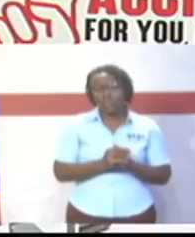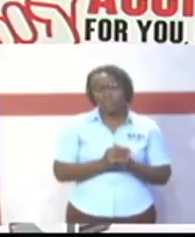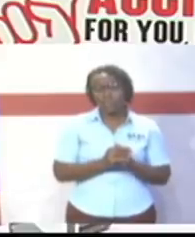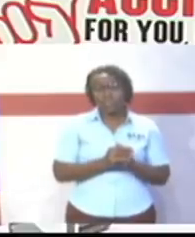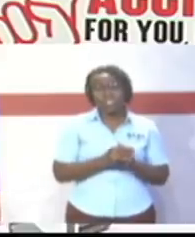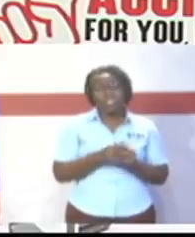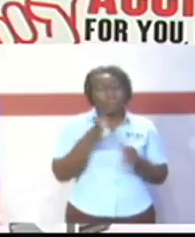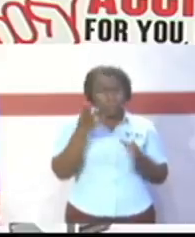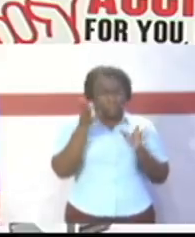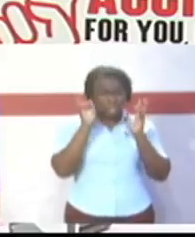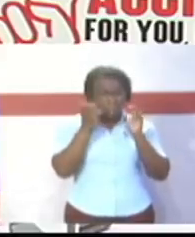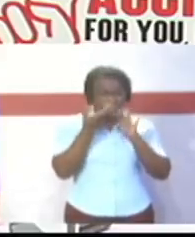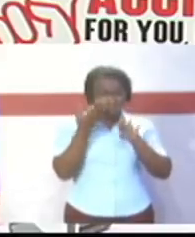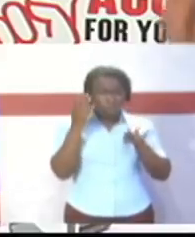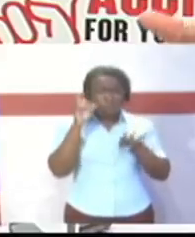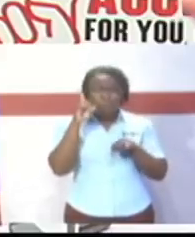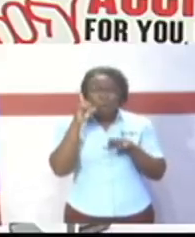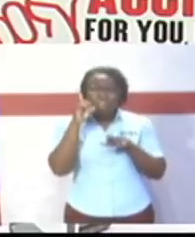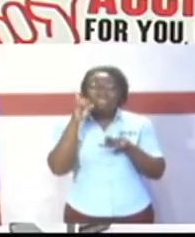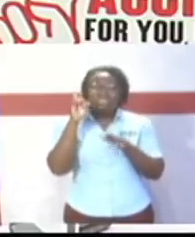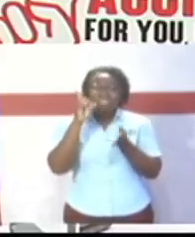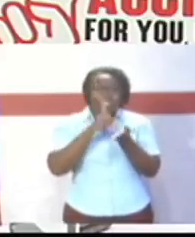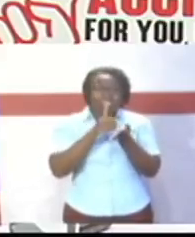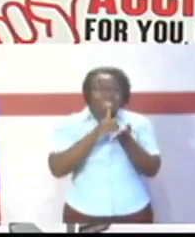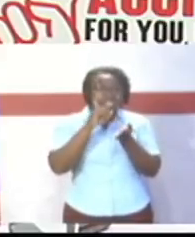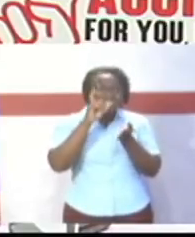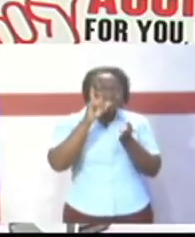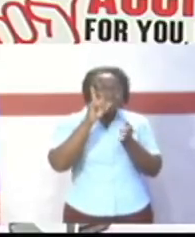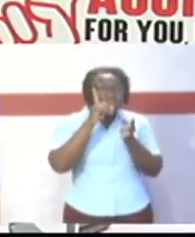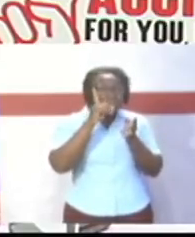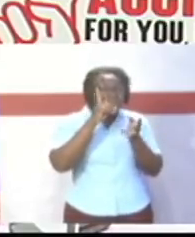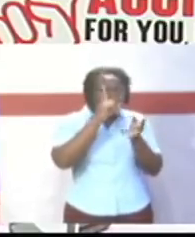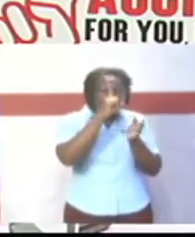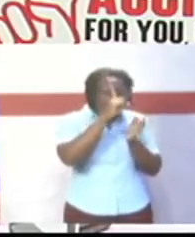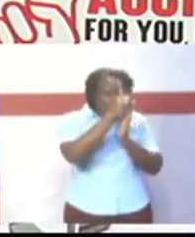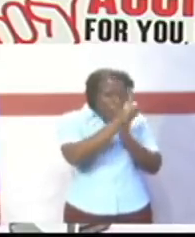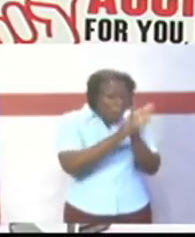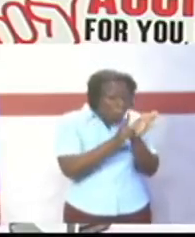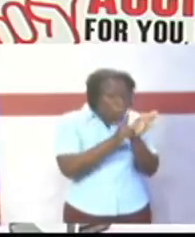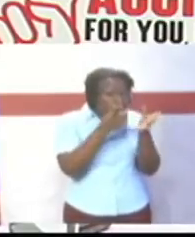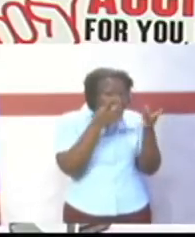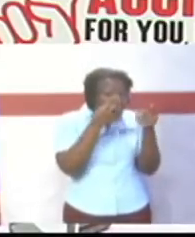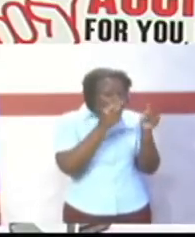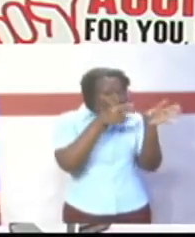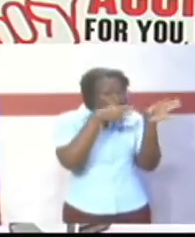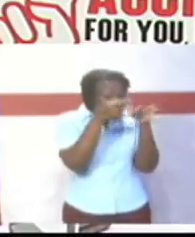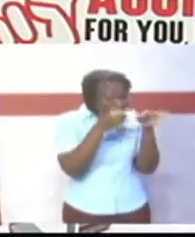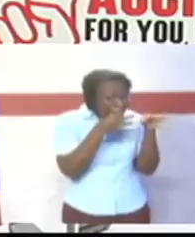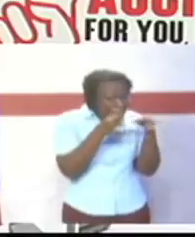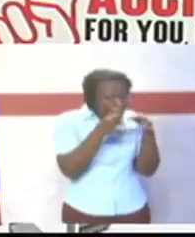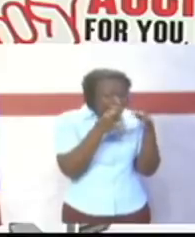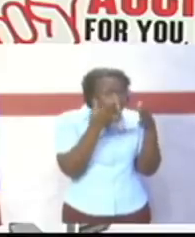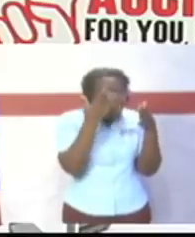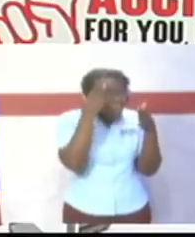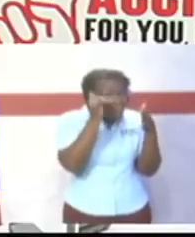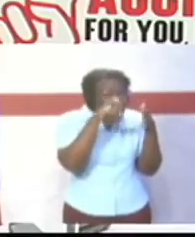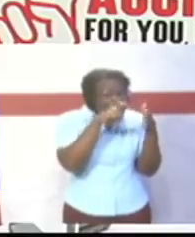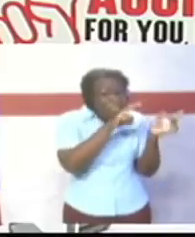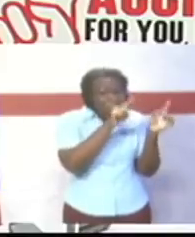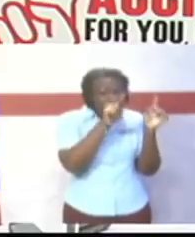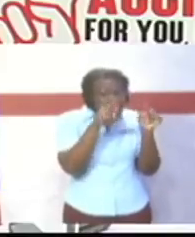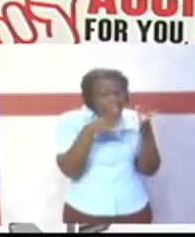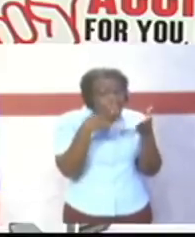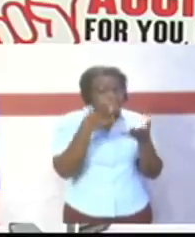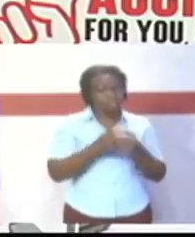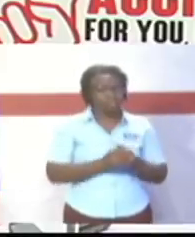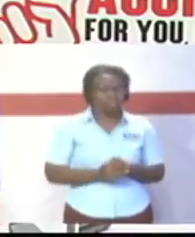hour to convince one person to come into the system. And that is playing out across the country. And when these patients